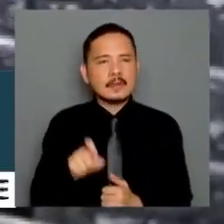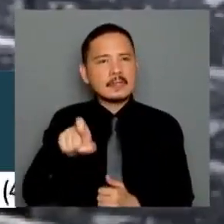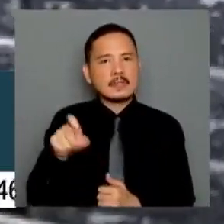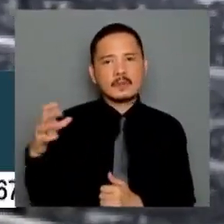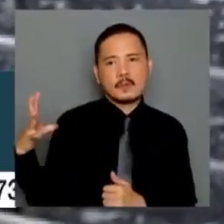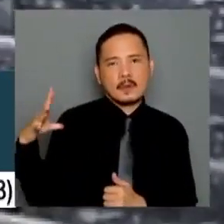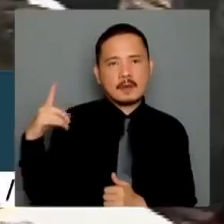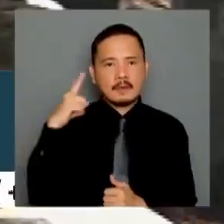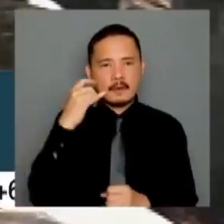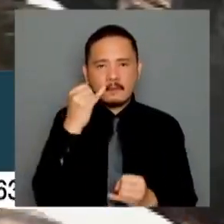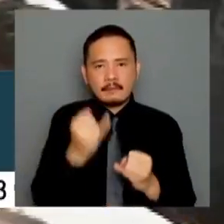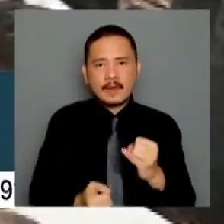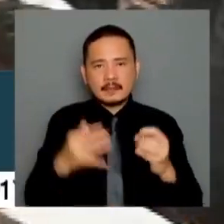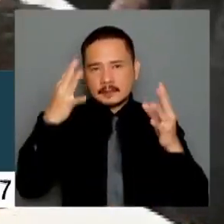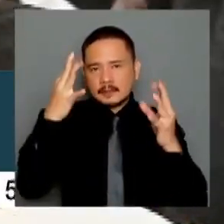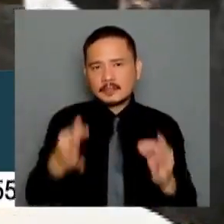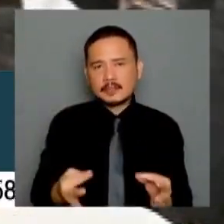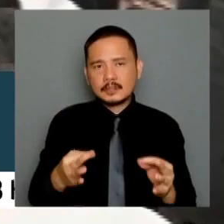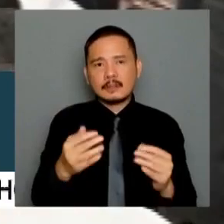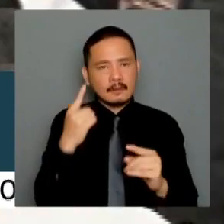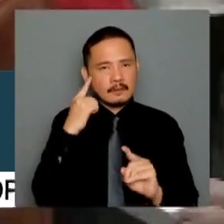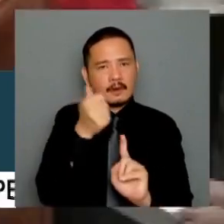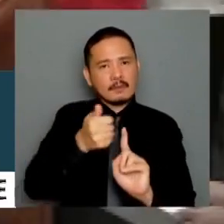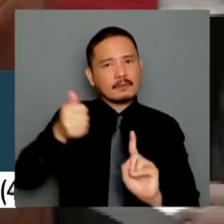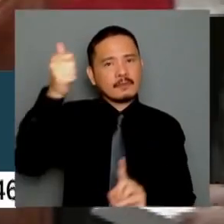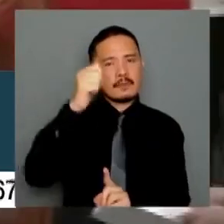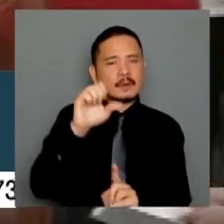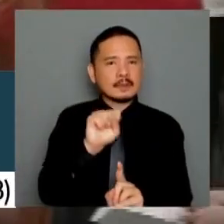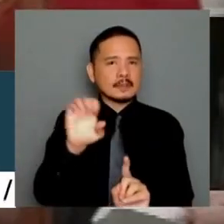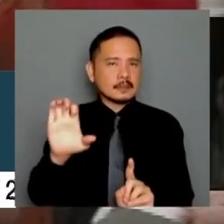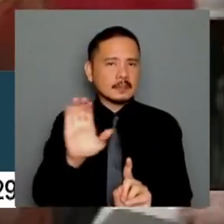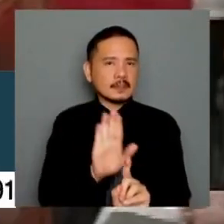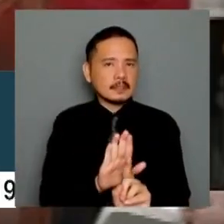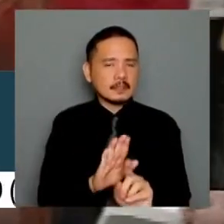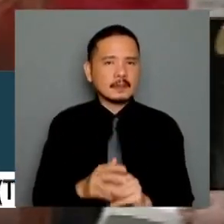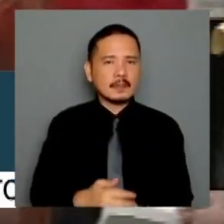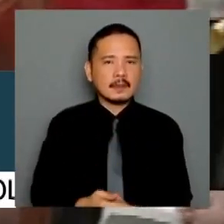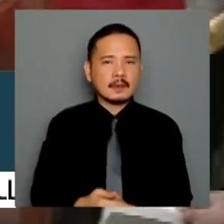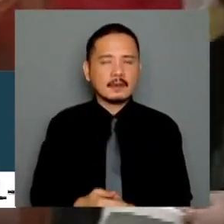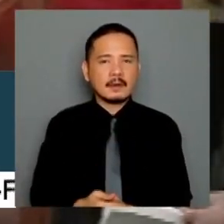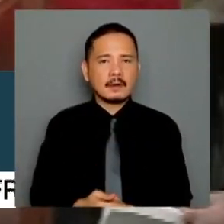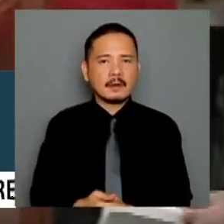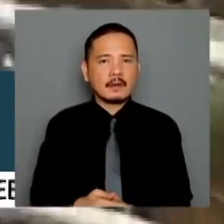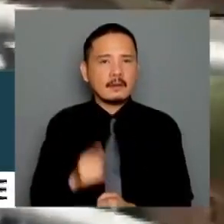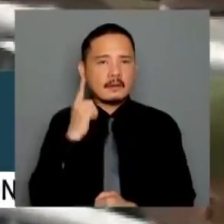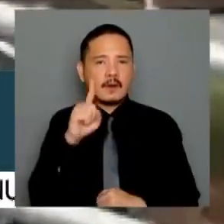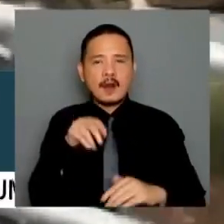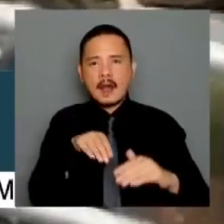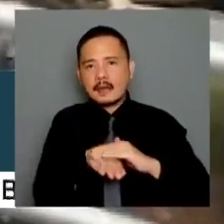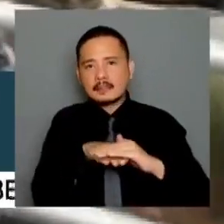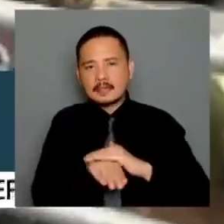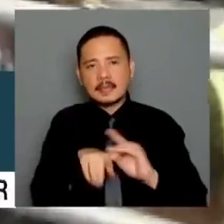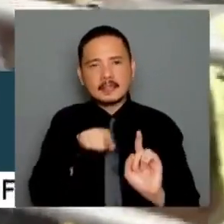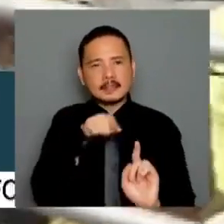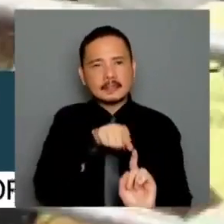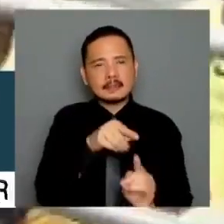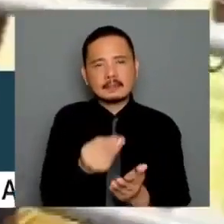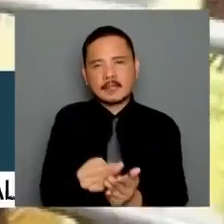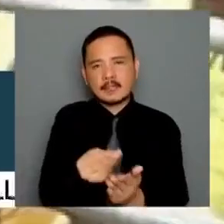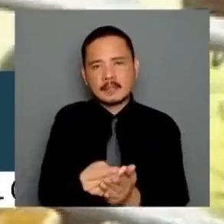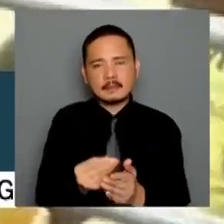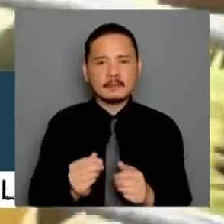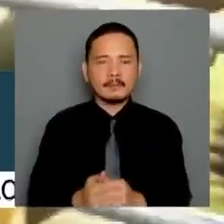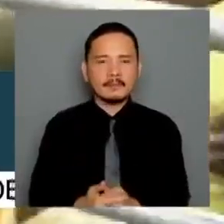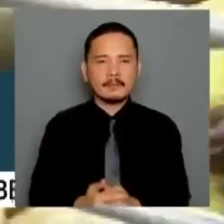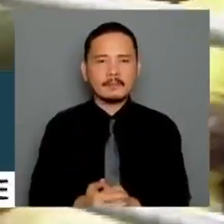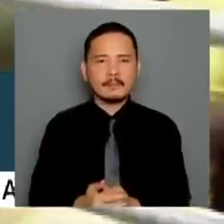final decision of the higher court to be given the award. So what